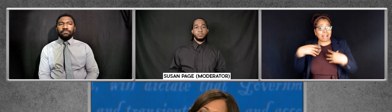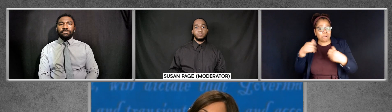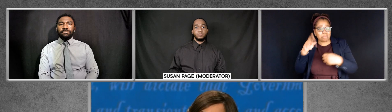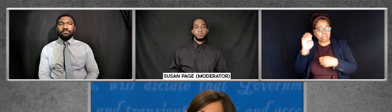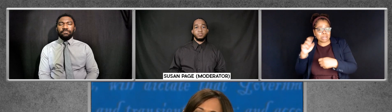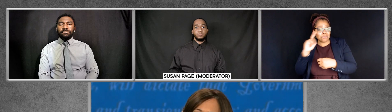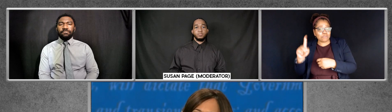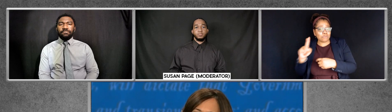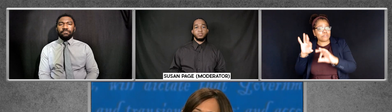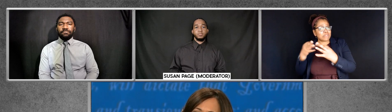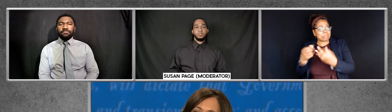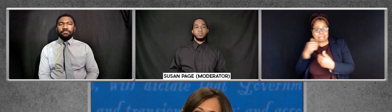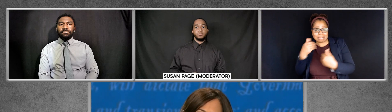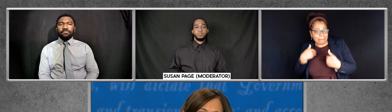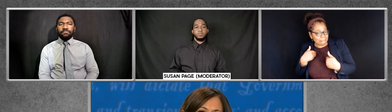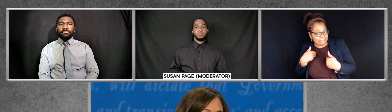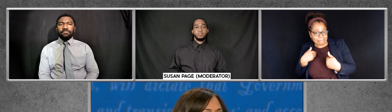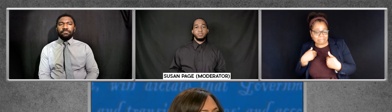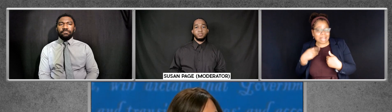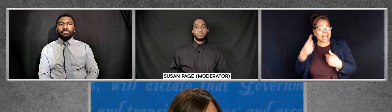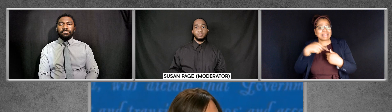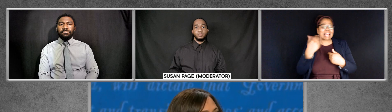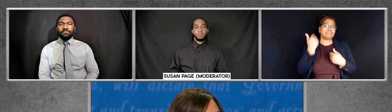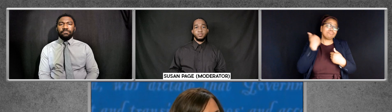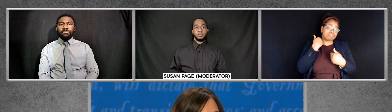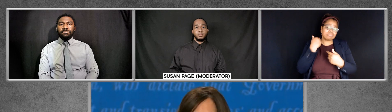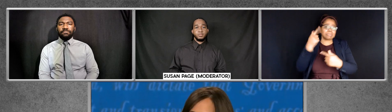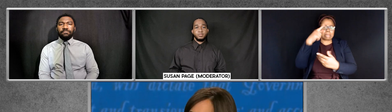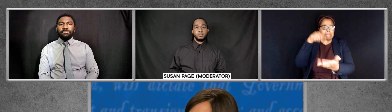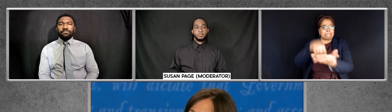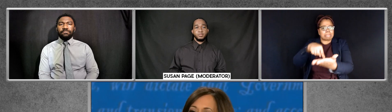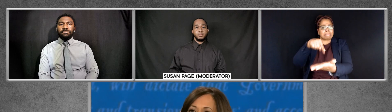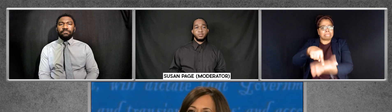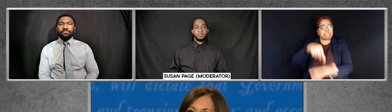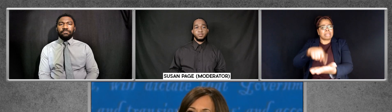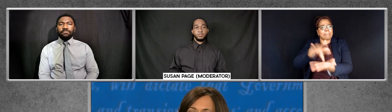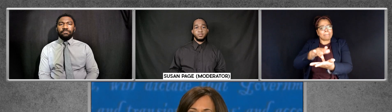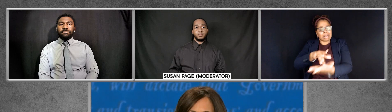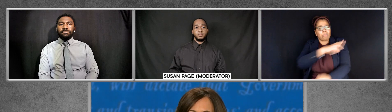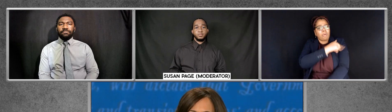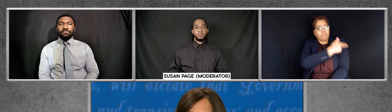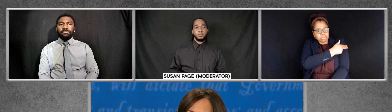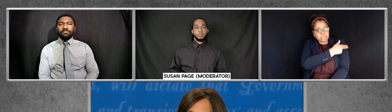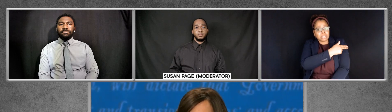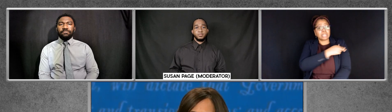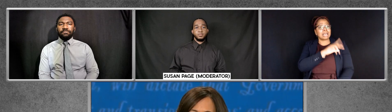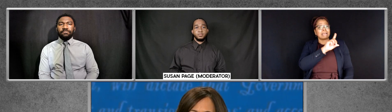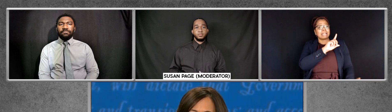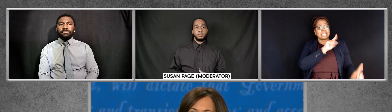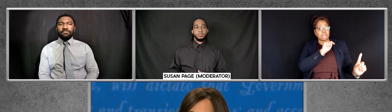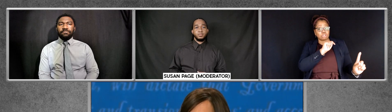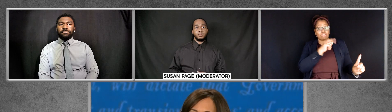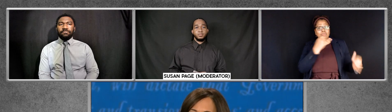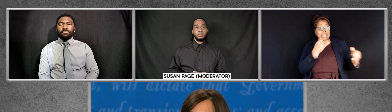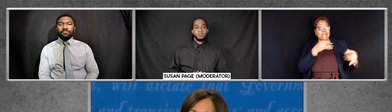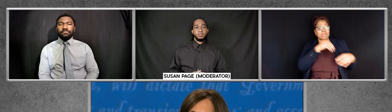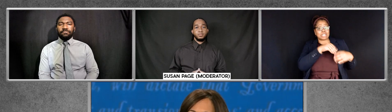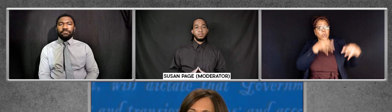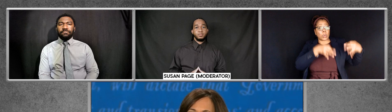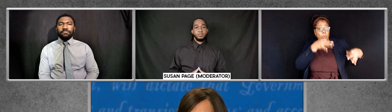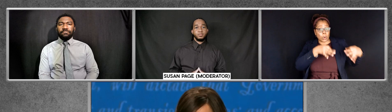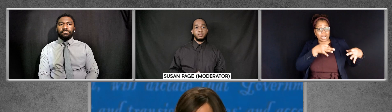otherwise were going bankrupt because of hospital bills they could not afford. On the other hand, you have Donald Trump, who's in court right now, trying to